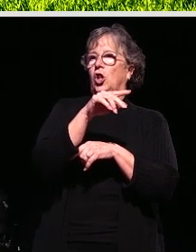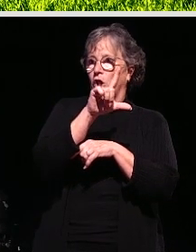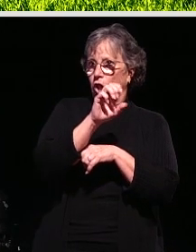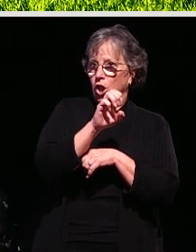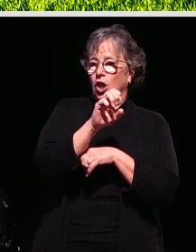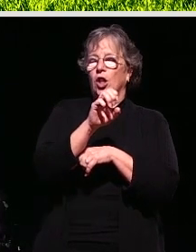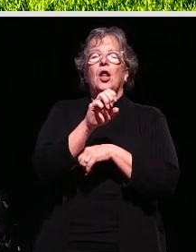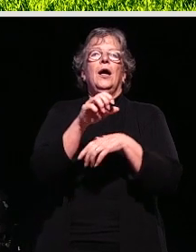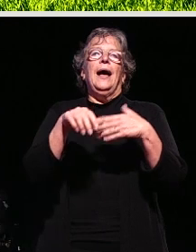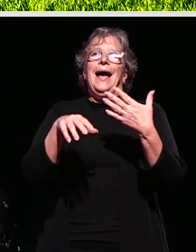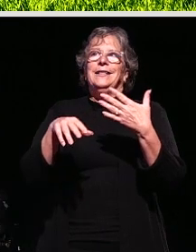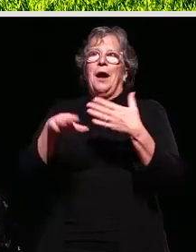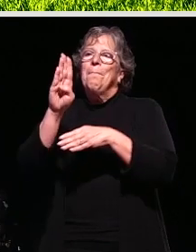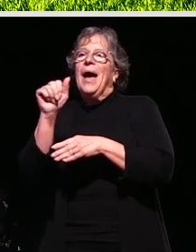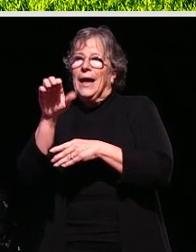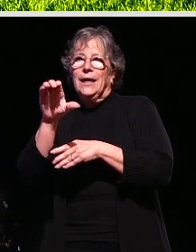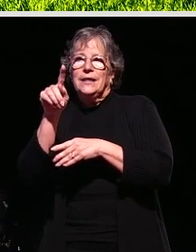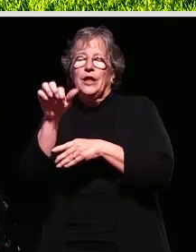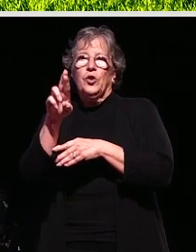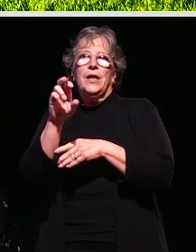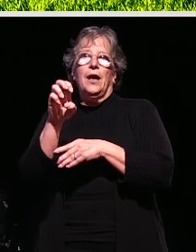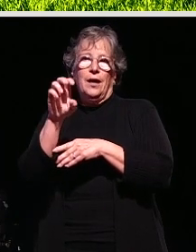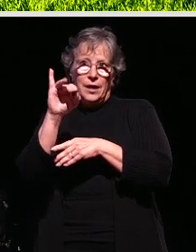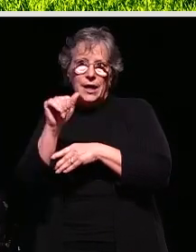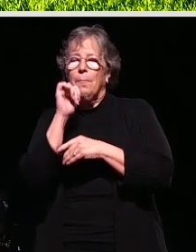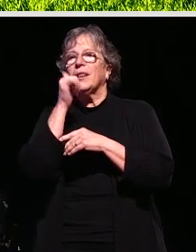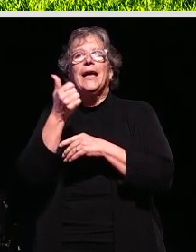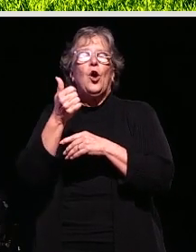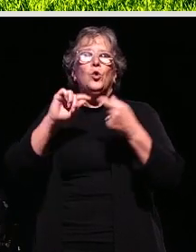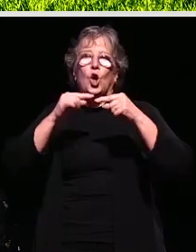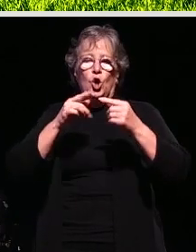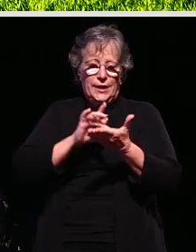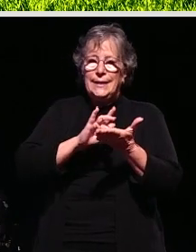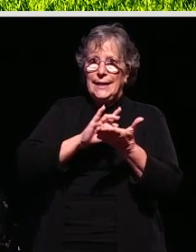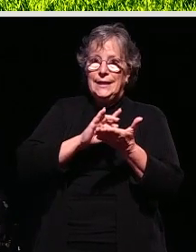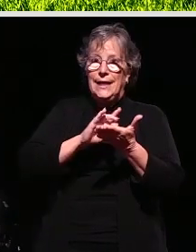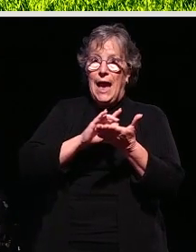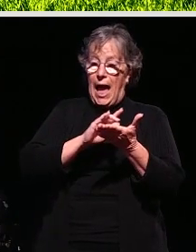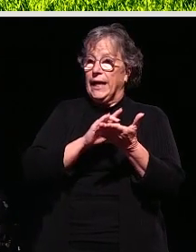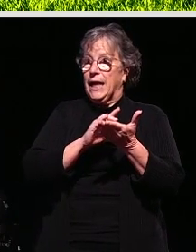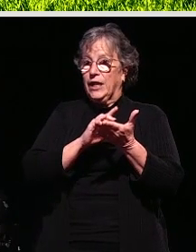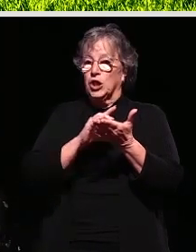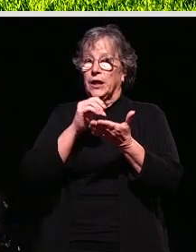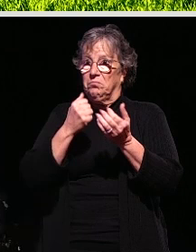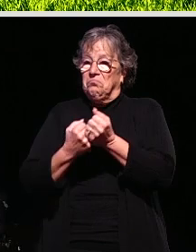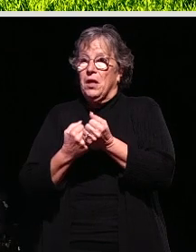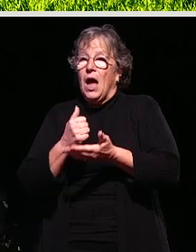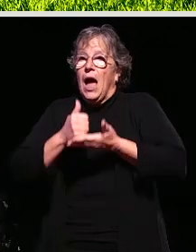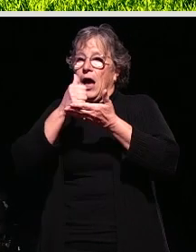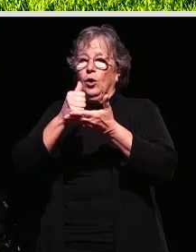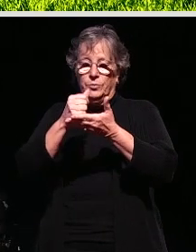harming the seeds themselves, and in some cases, enhancing their ability to germinate. Whereas most pesticides today, and